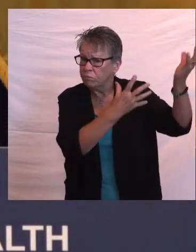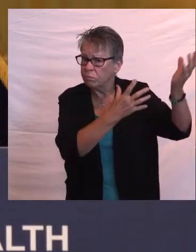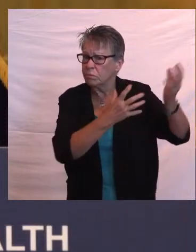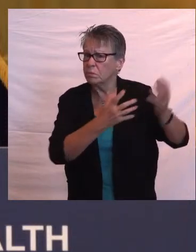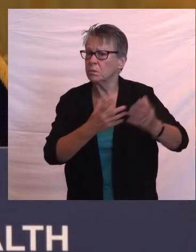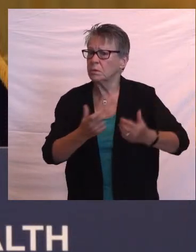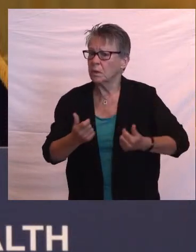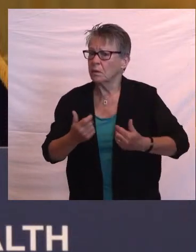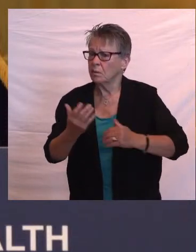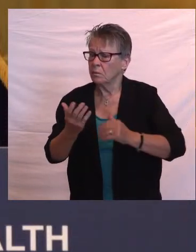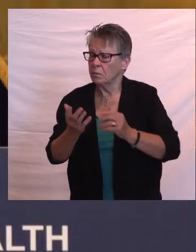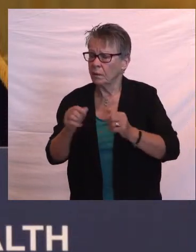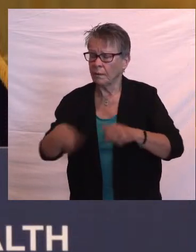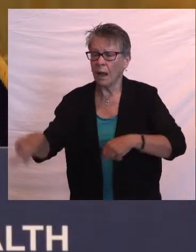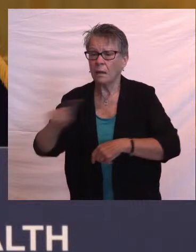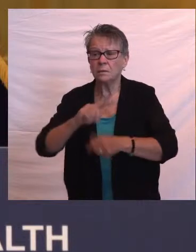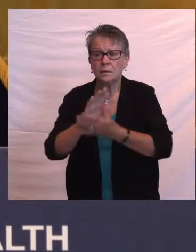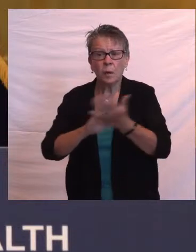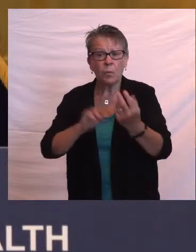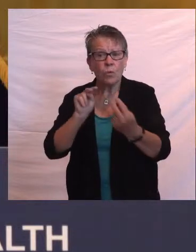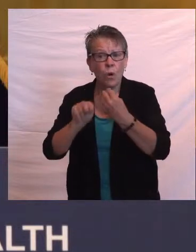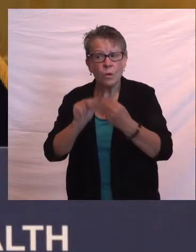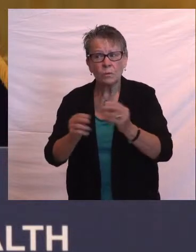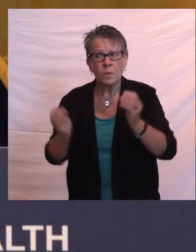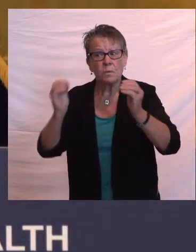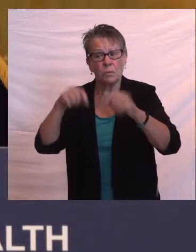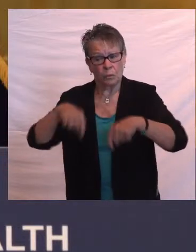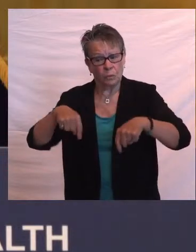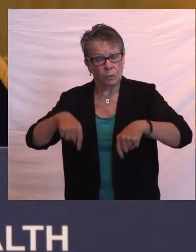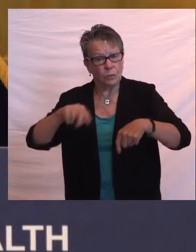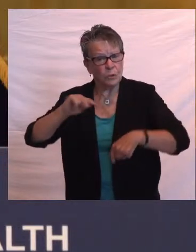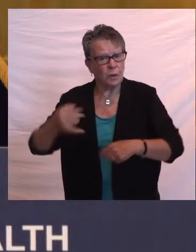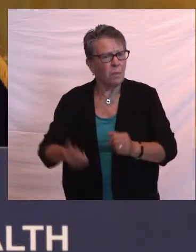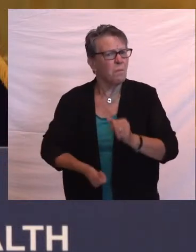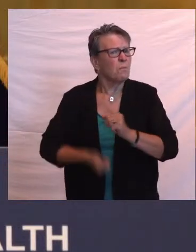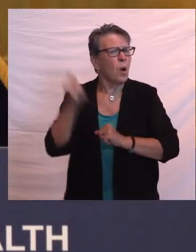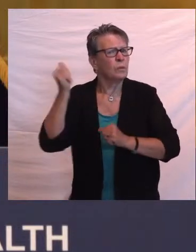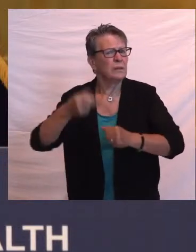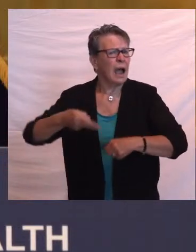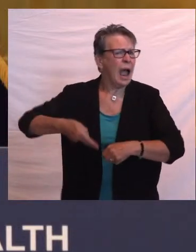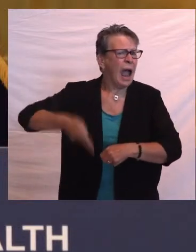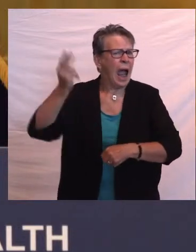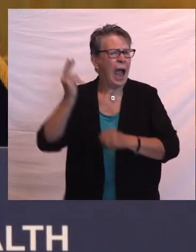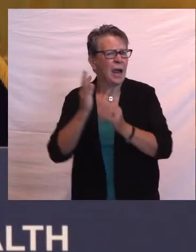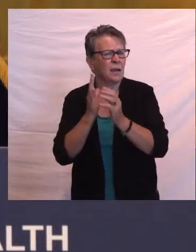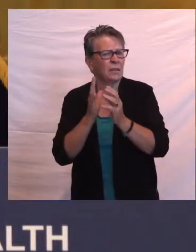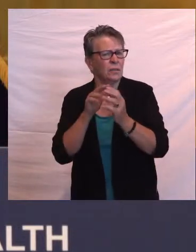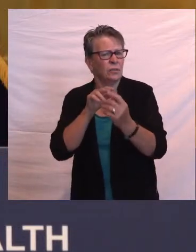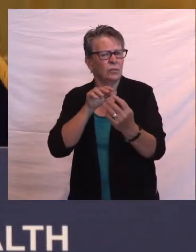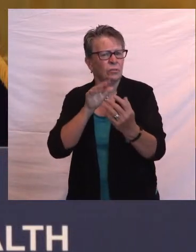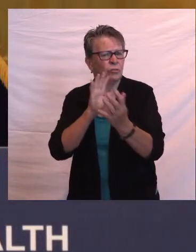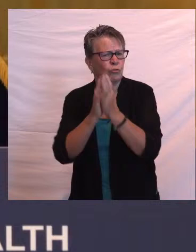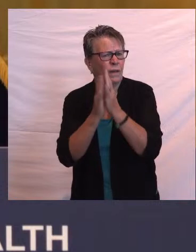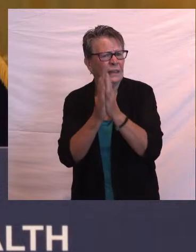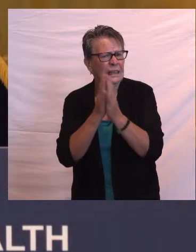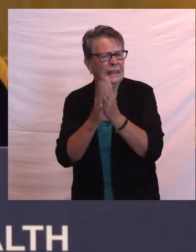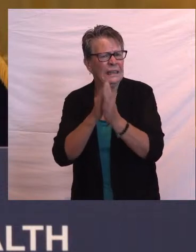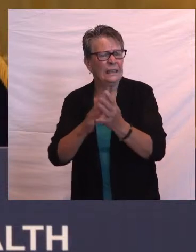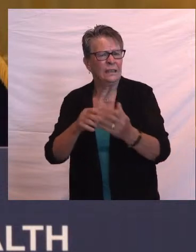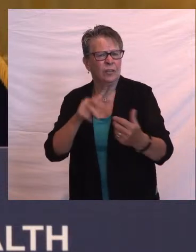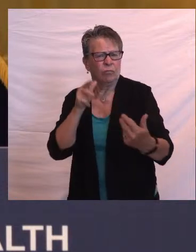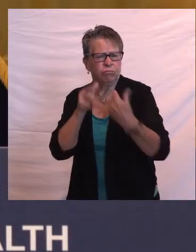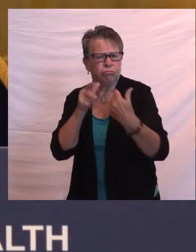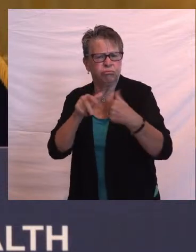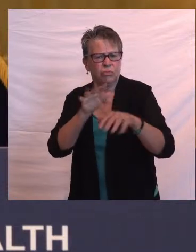nation, clearly as a state that's going to be impacted by climate change as much as any state, given our extraordinary location, we need the